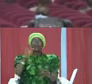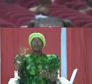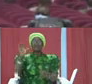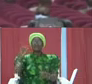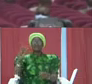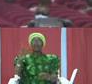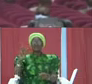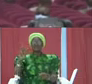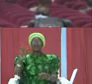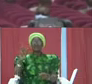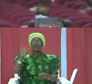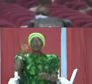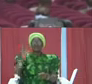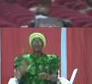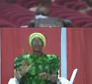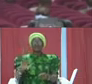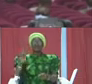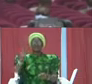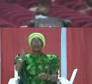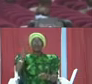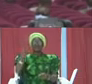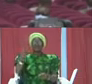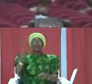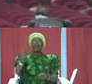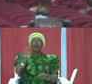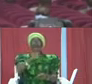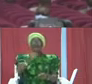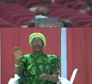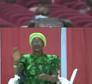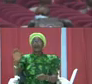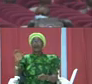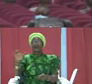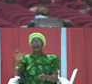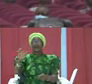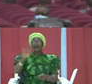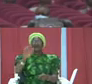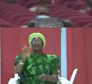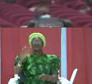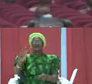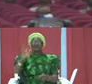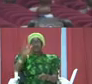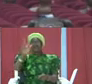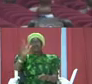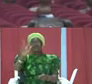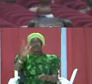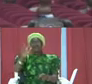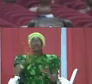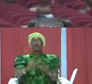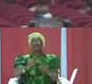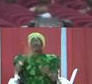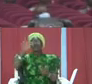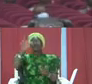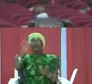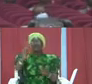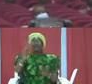Corinthians, chapter 11, verse 23 through to 34.